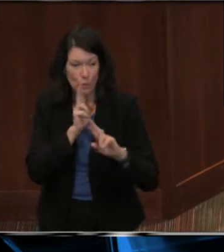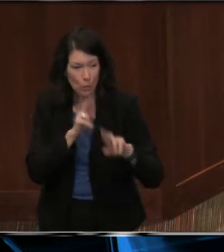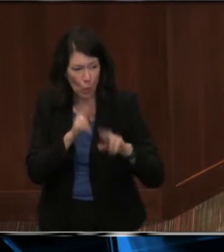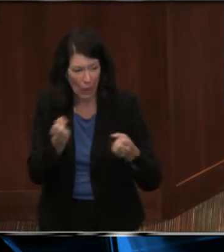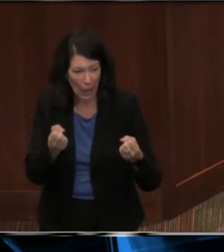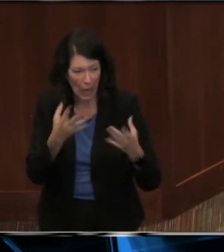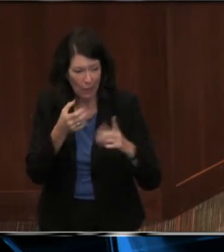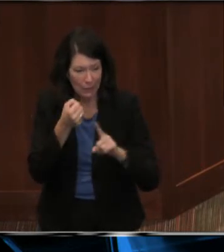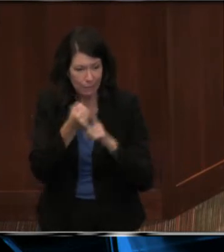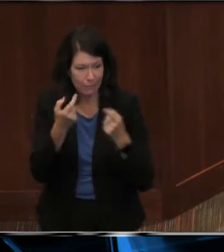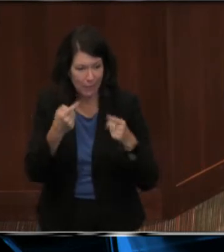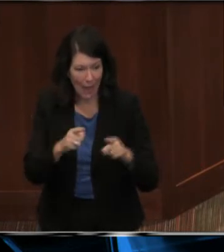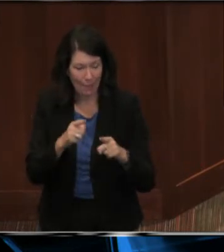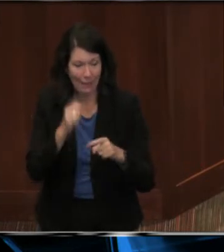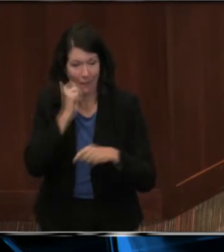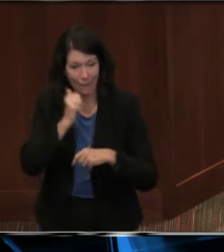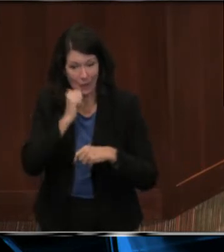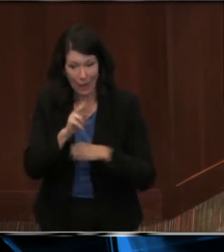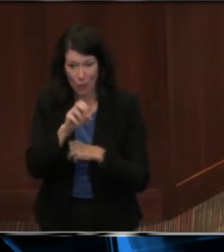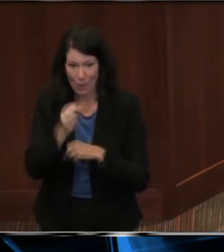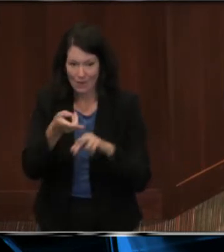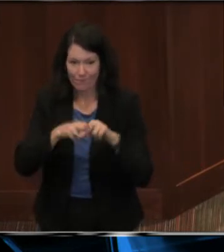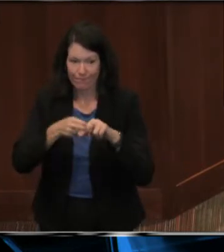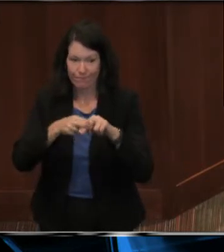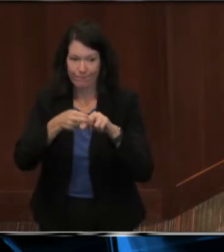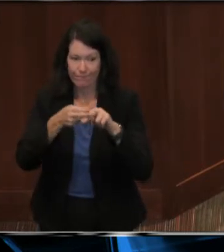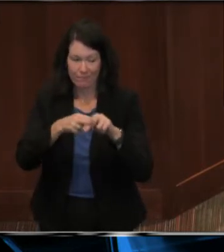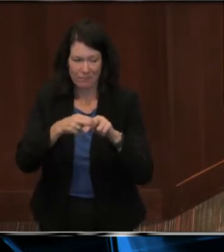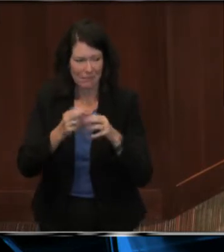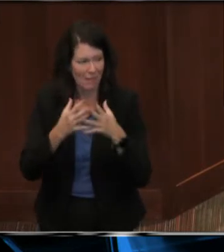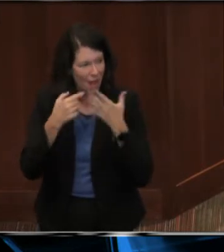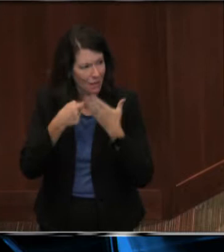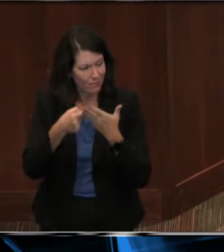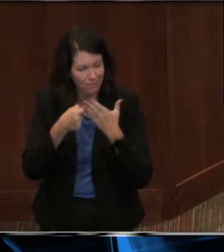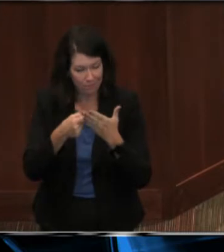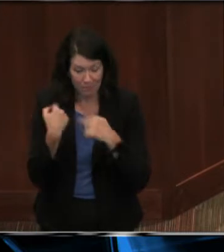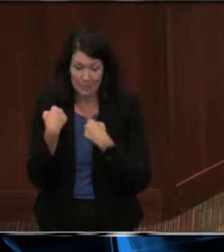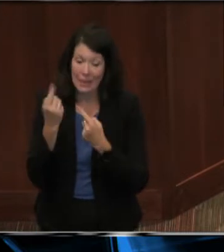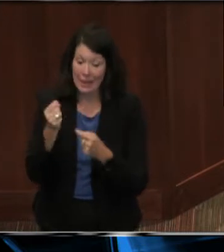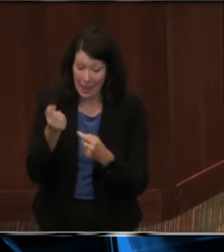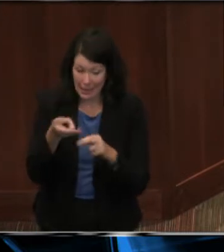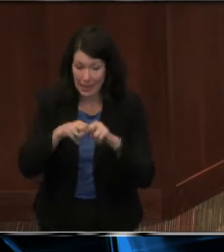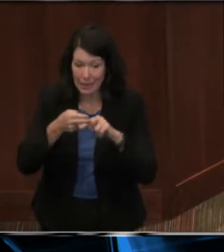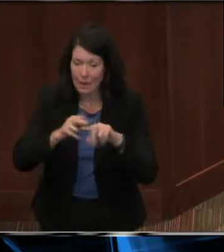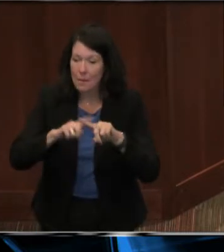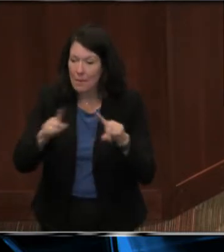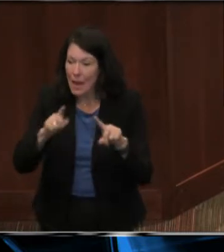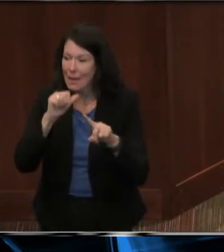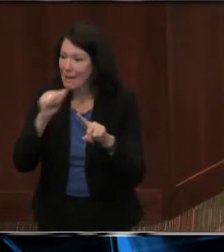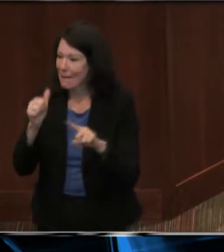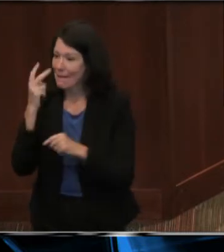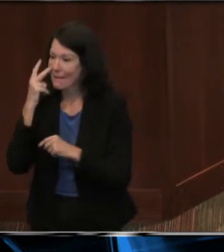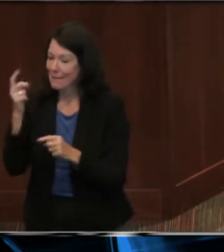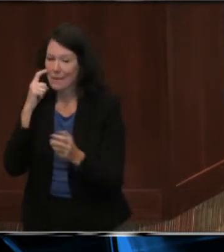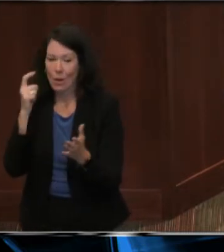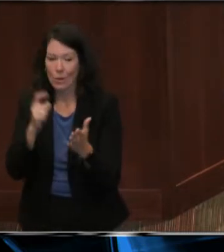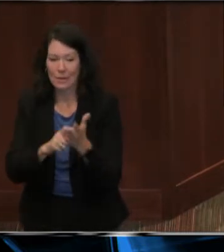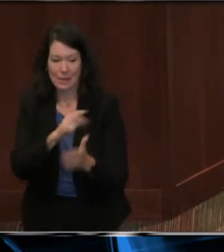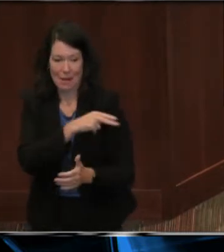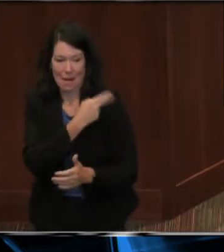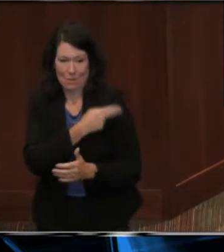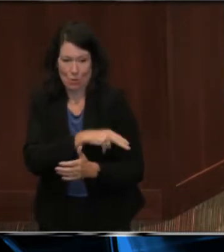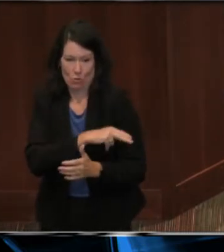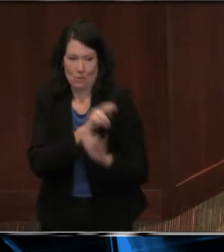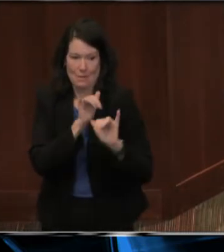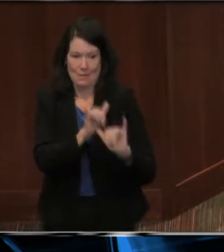has been increasing. And there's been a lot of talk about that while the cases are increasing, we haven't necessarily seen hospitalizations.